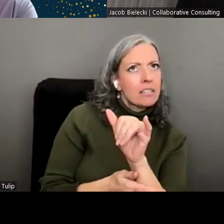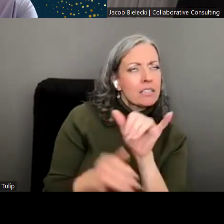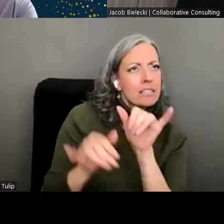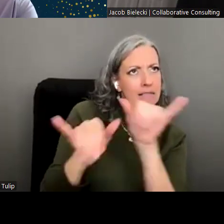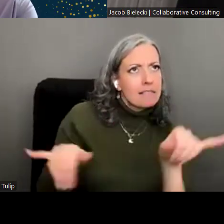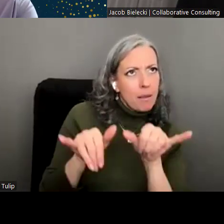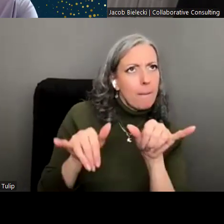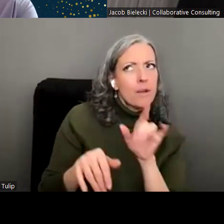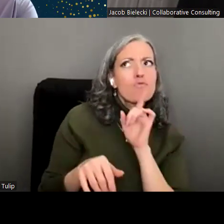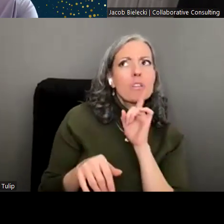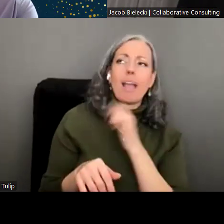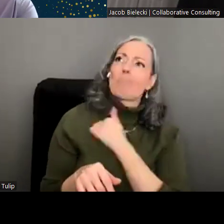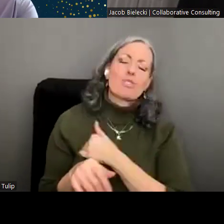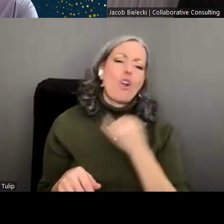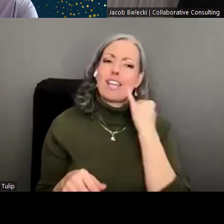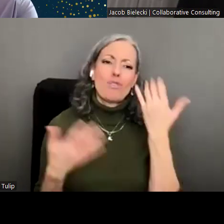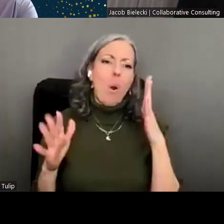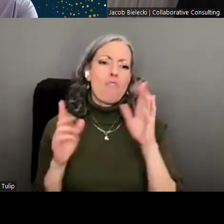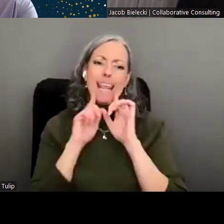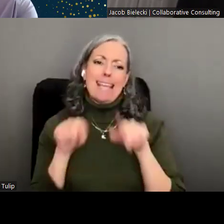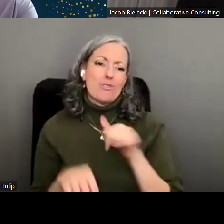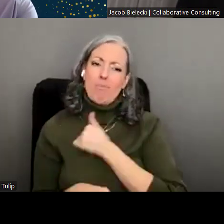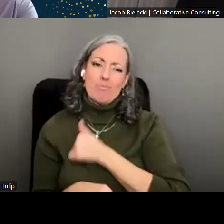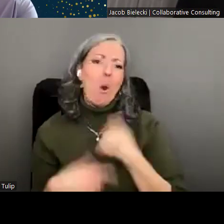And my apologies again if you'd already addressed that.